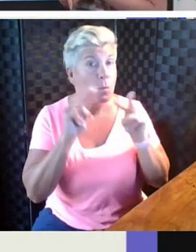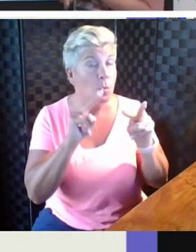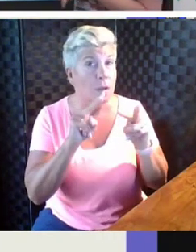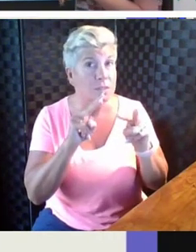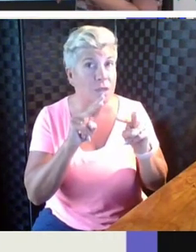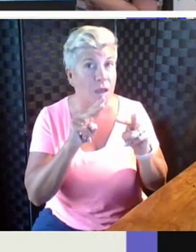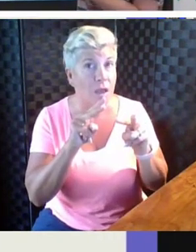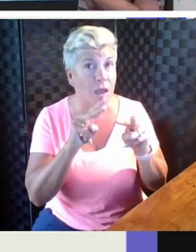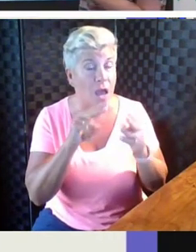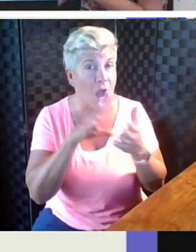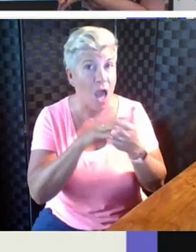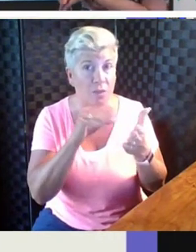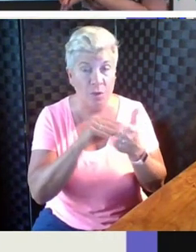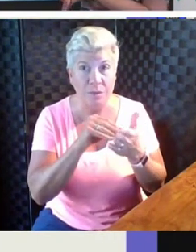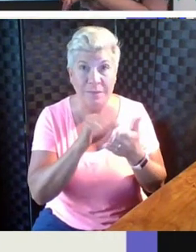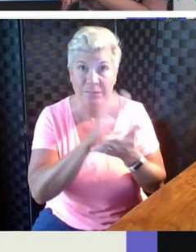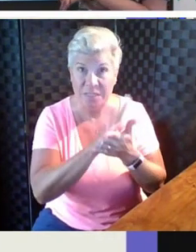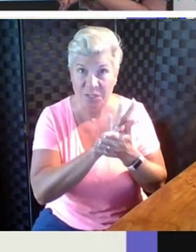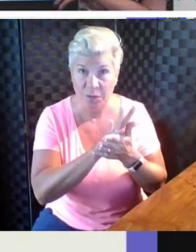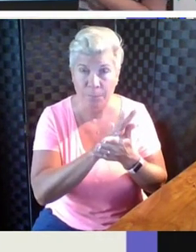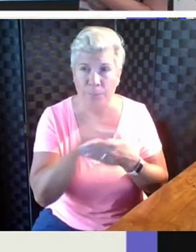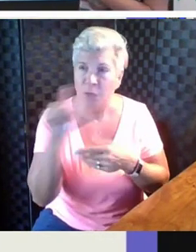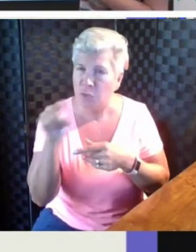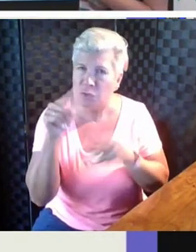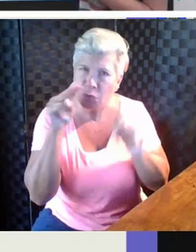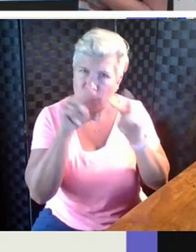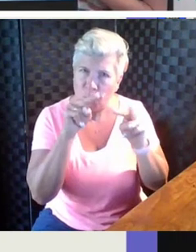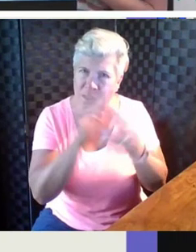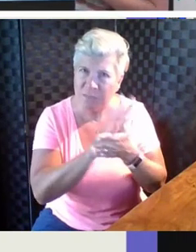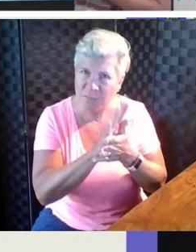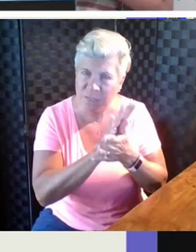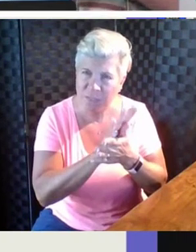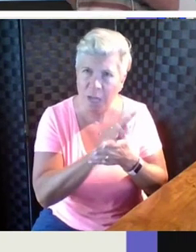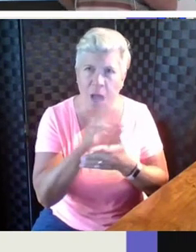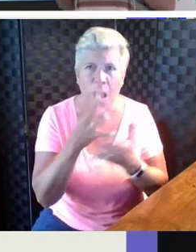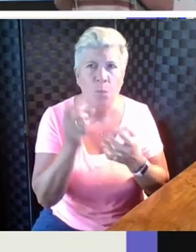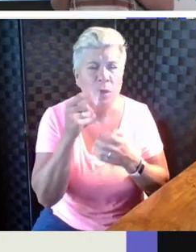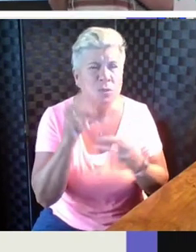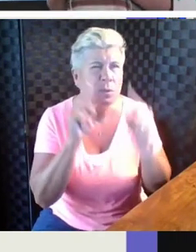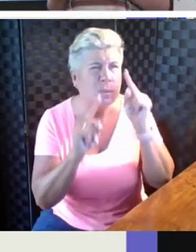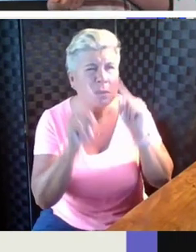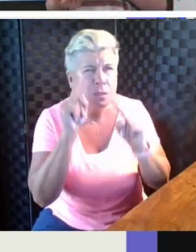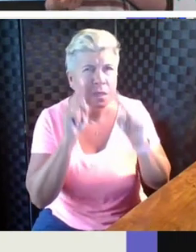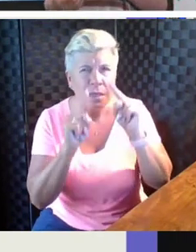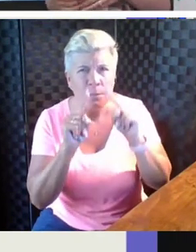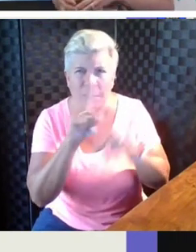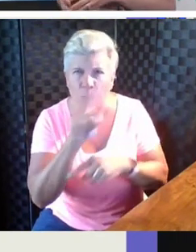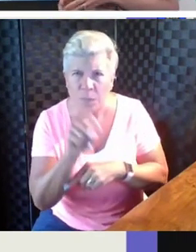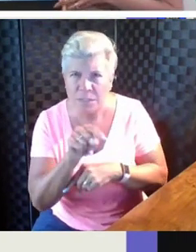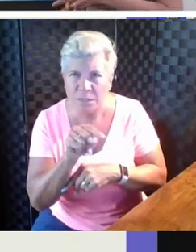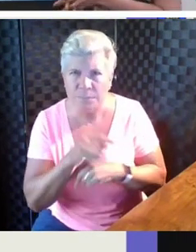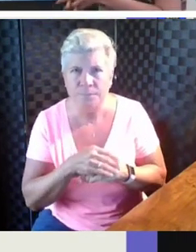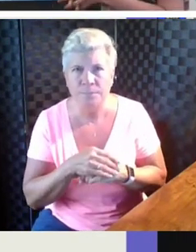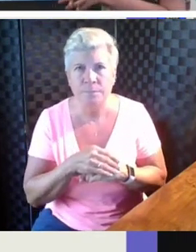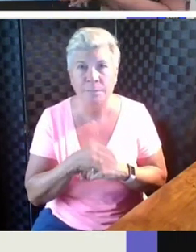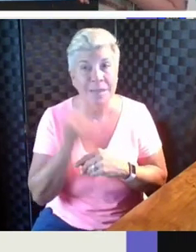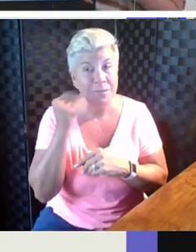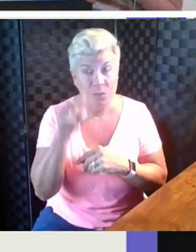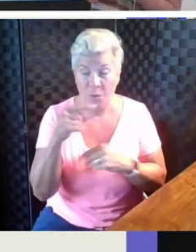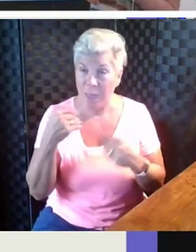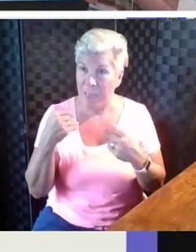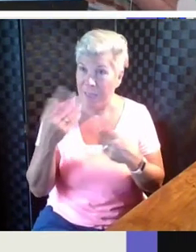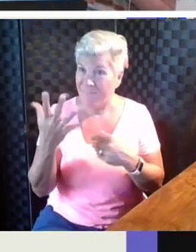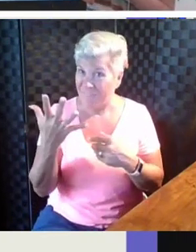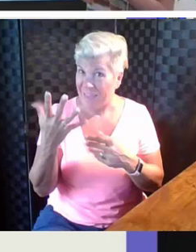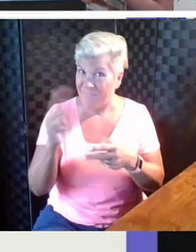a Learn Zillion video, and as you watch this video, I want you to be thinking about this question today. If